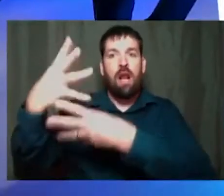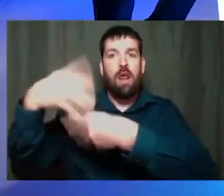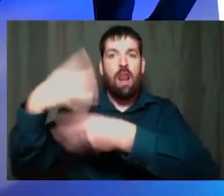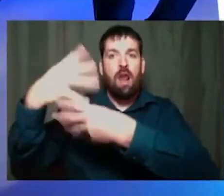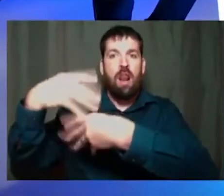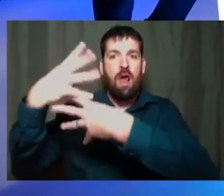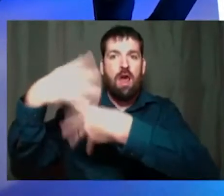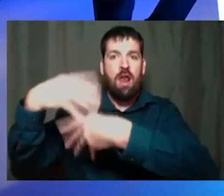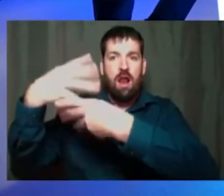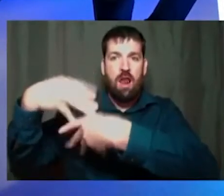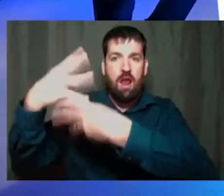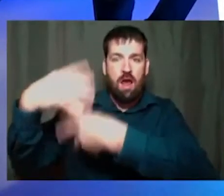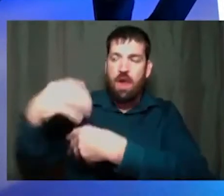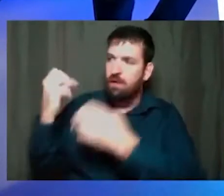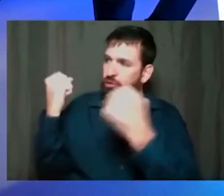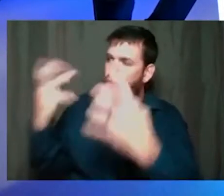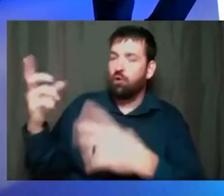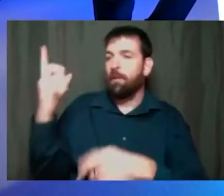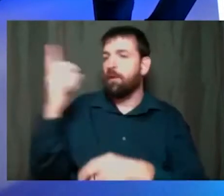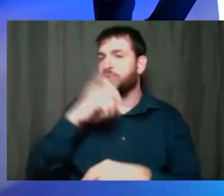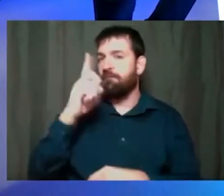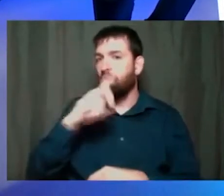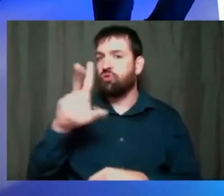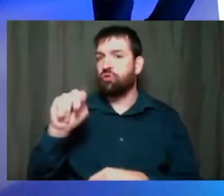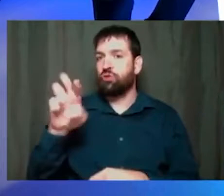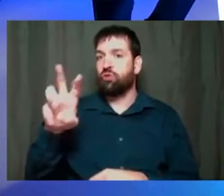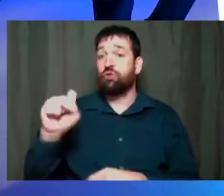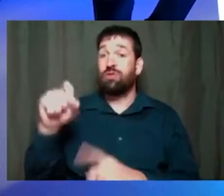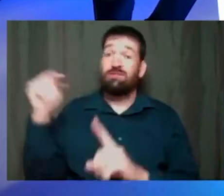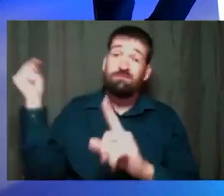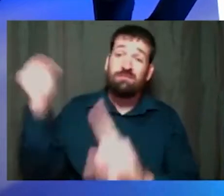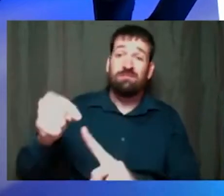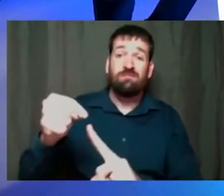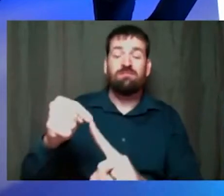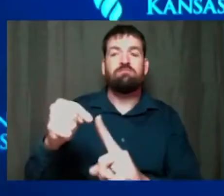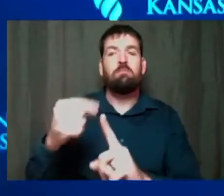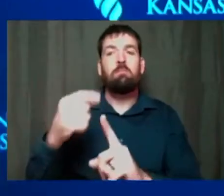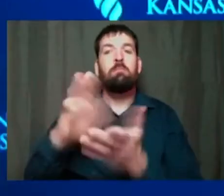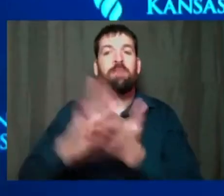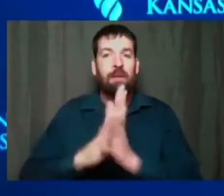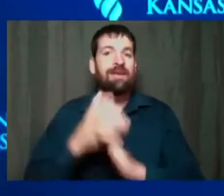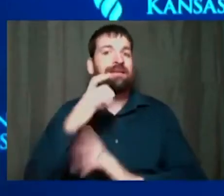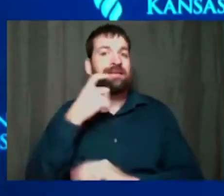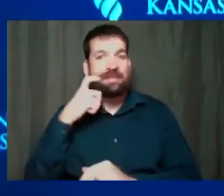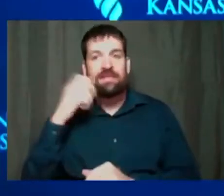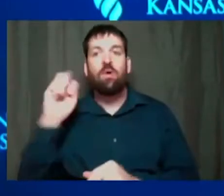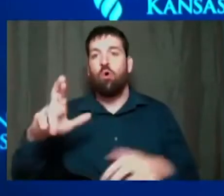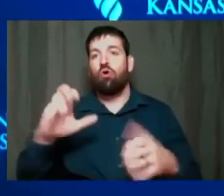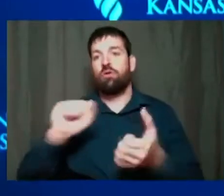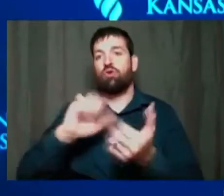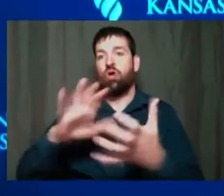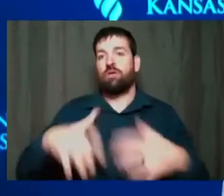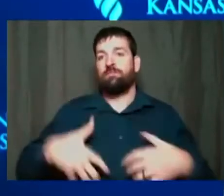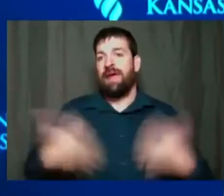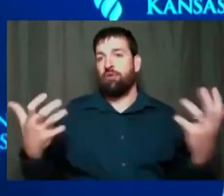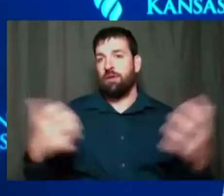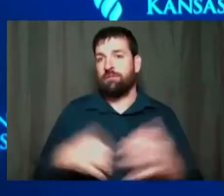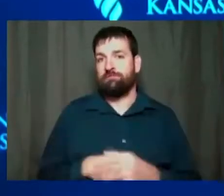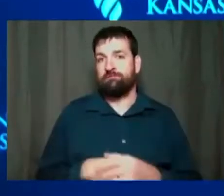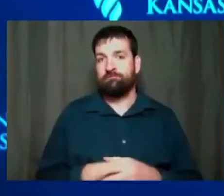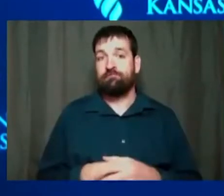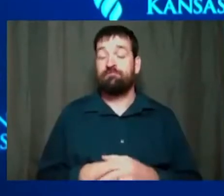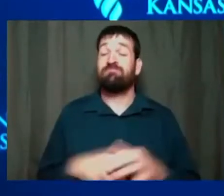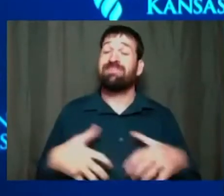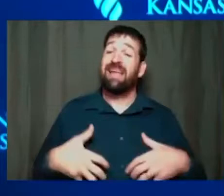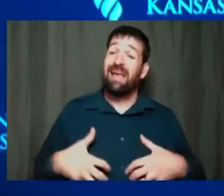and so much, and it's really directed towards making you angry or making you addicted. And those are both bad emotions, right? I'm going to make you Absolutely. angry, and